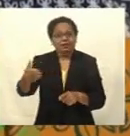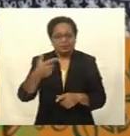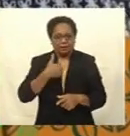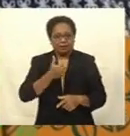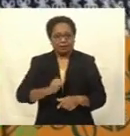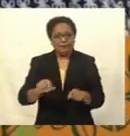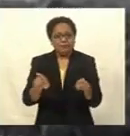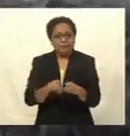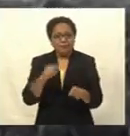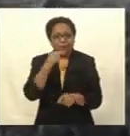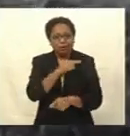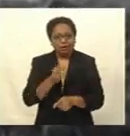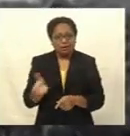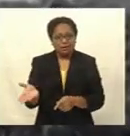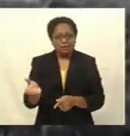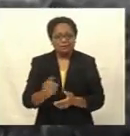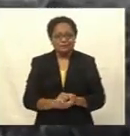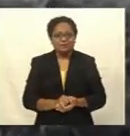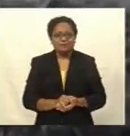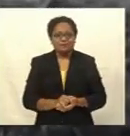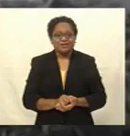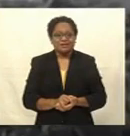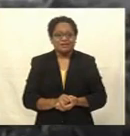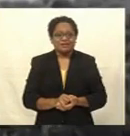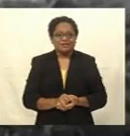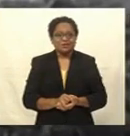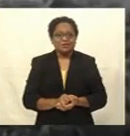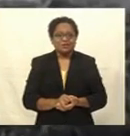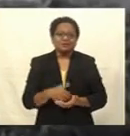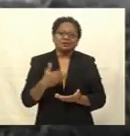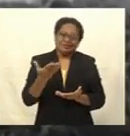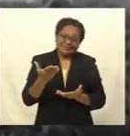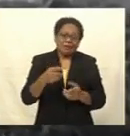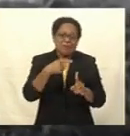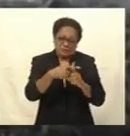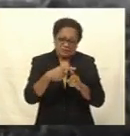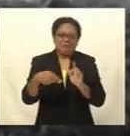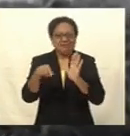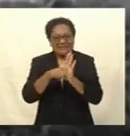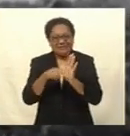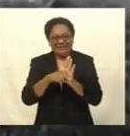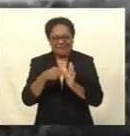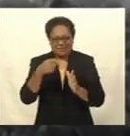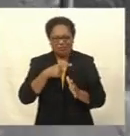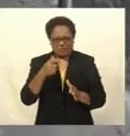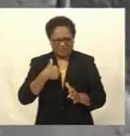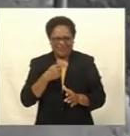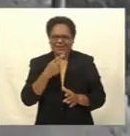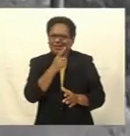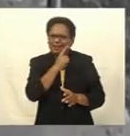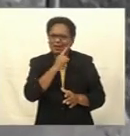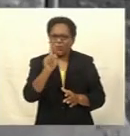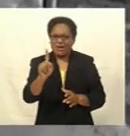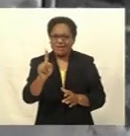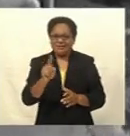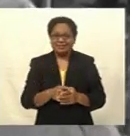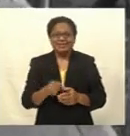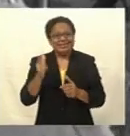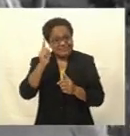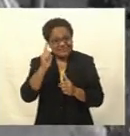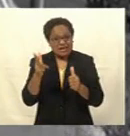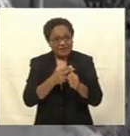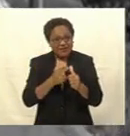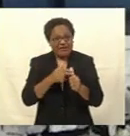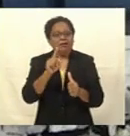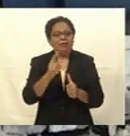it. Being the only female had its pros and cons. While she was always the teacher's favorite, Satini was also